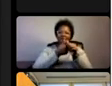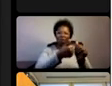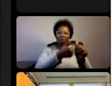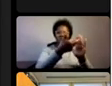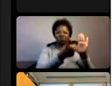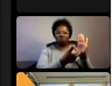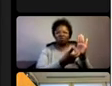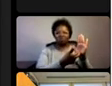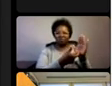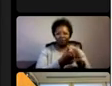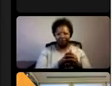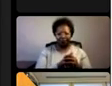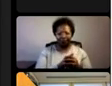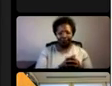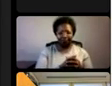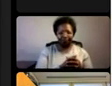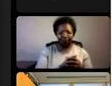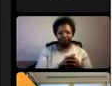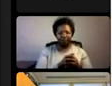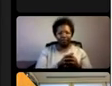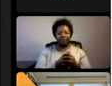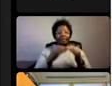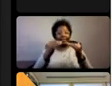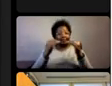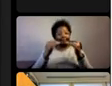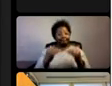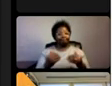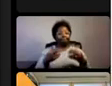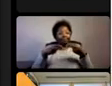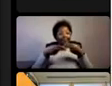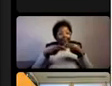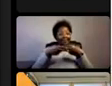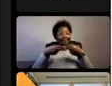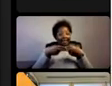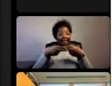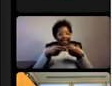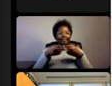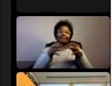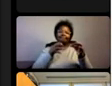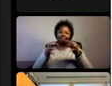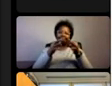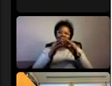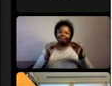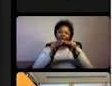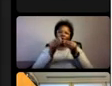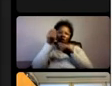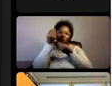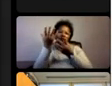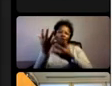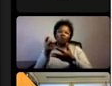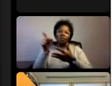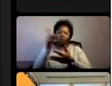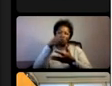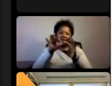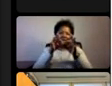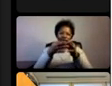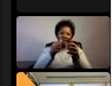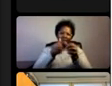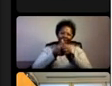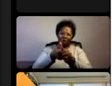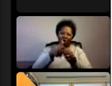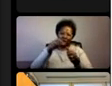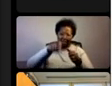protocol. On the next slide, we show a little bit more information that we want you to follow as relates